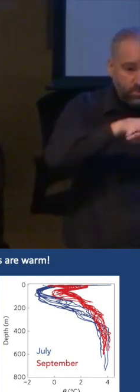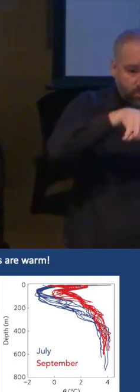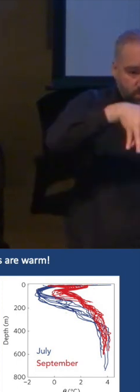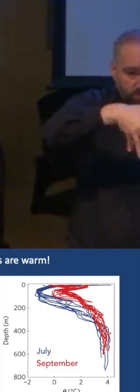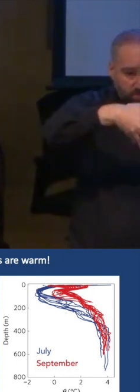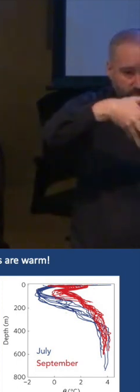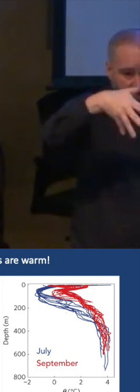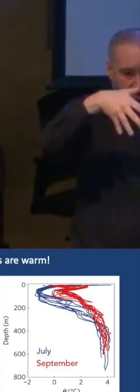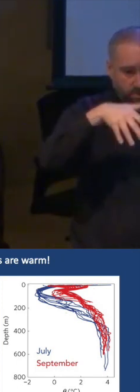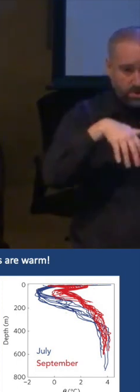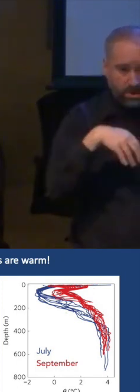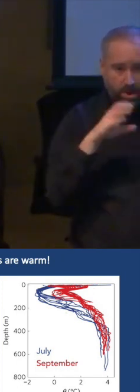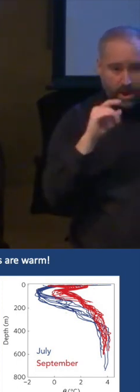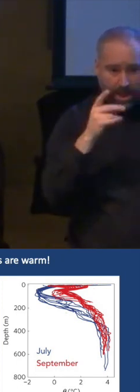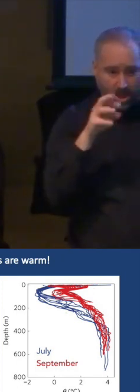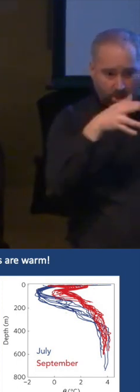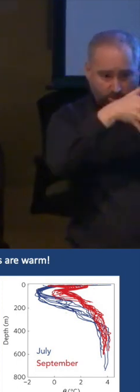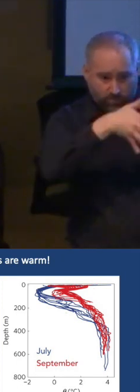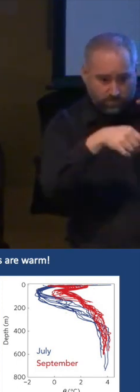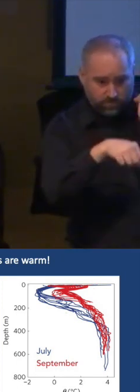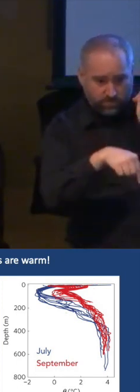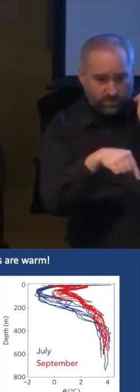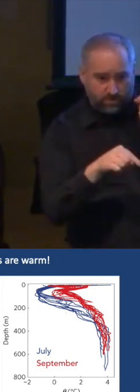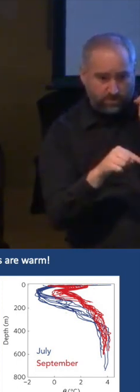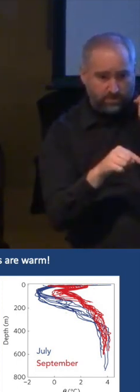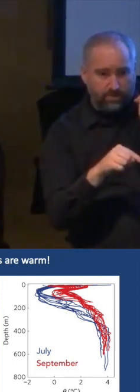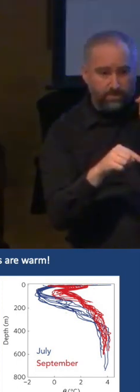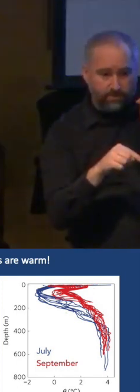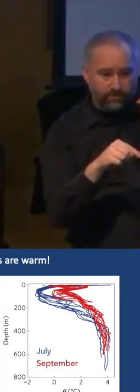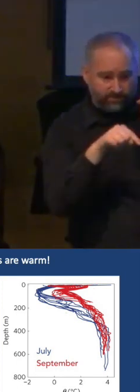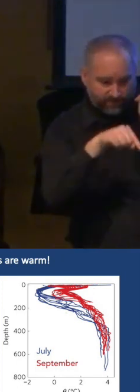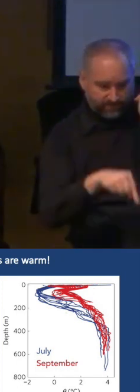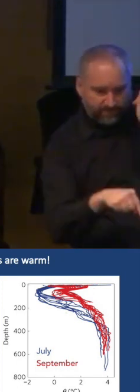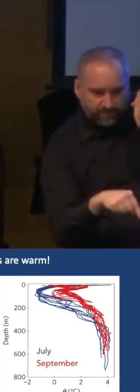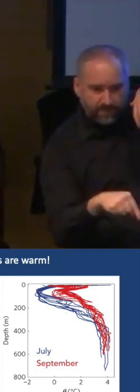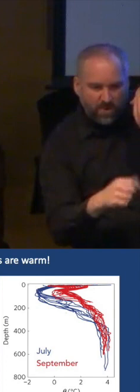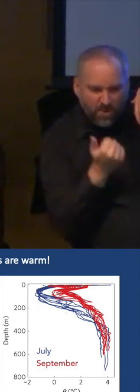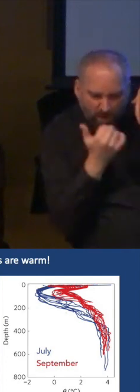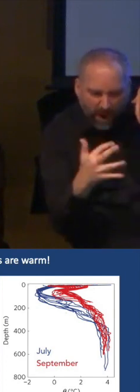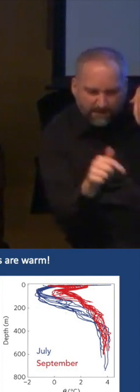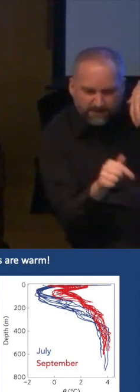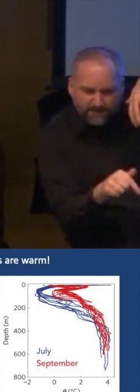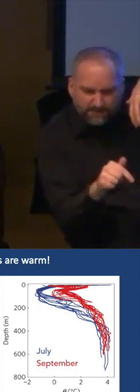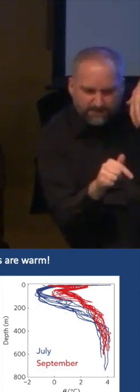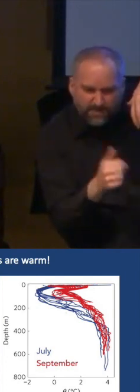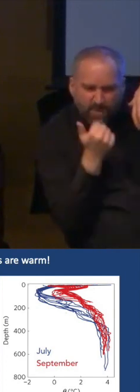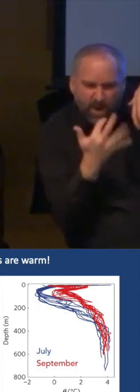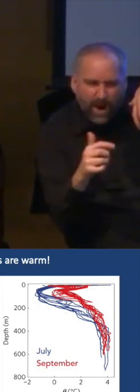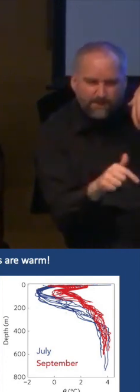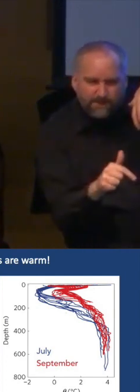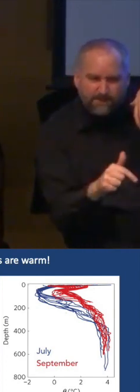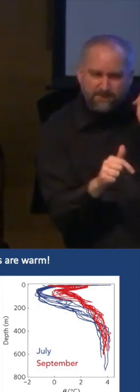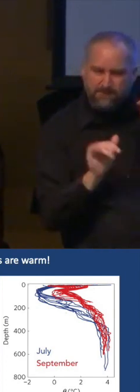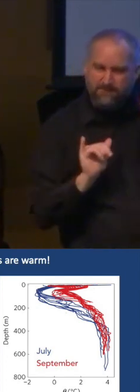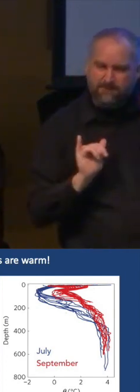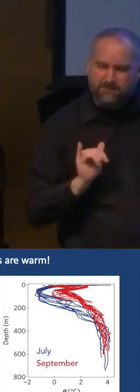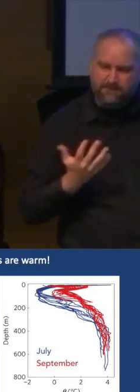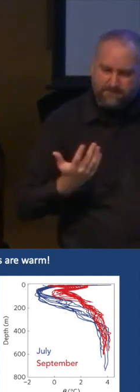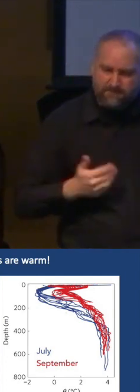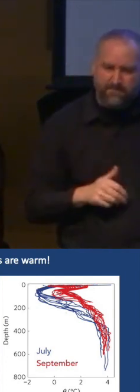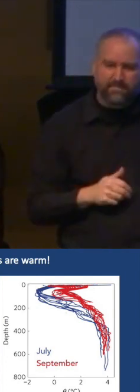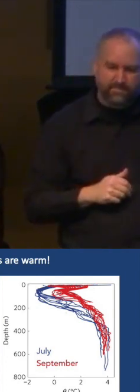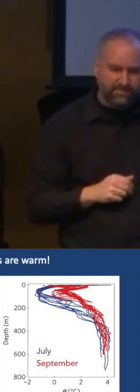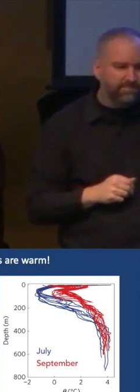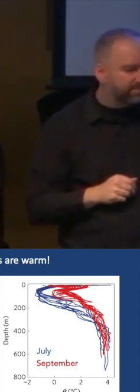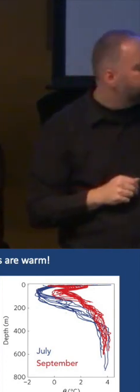fjord, there were really warm waters. And what this first set of measurements told us is